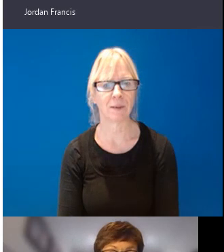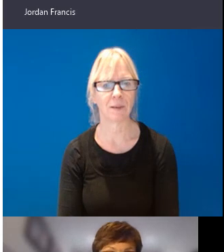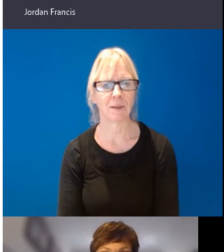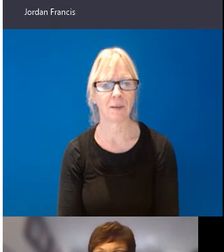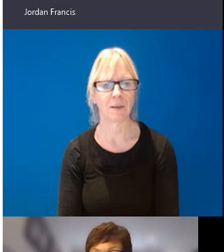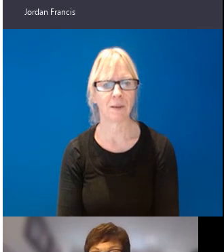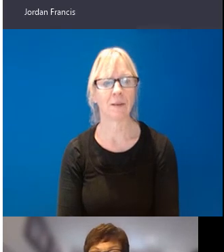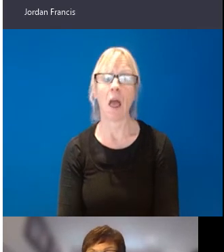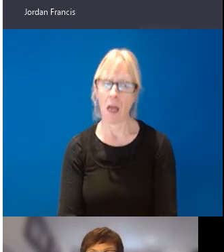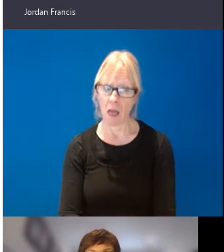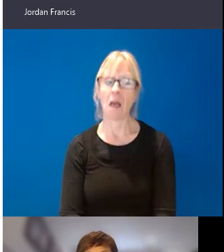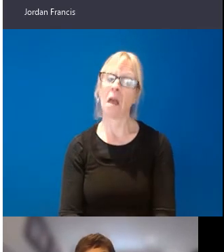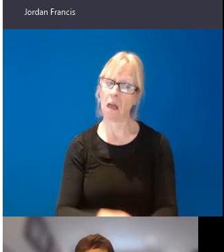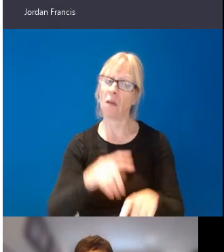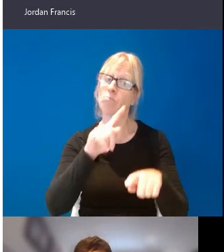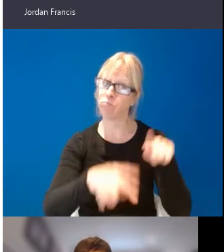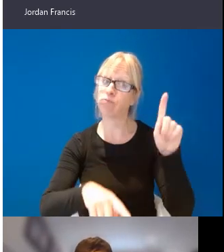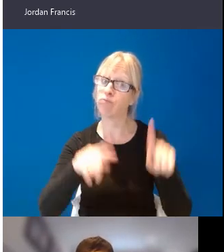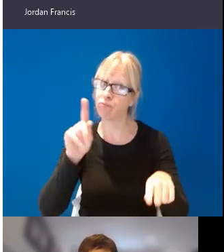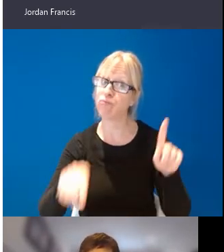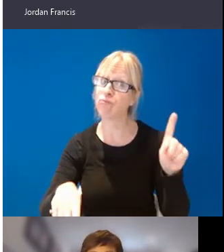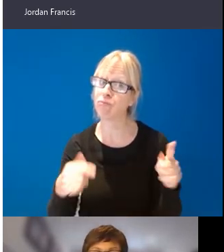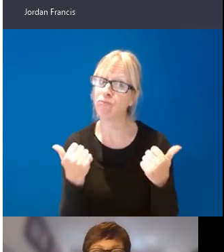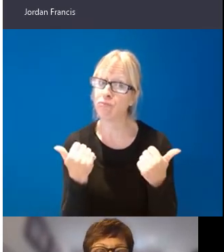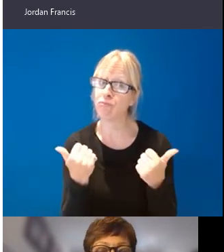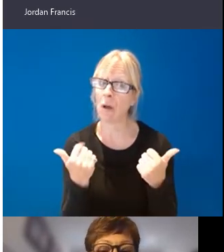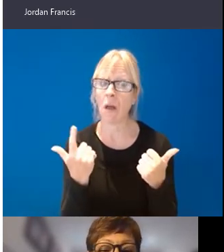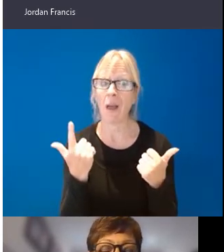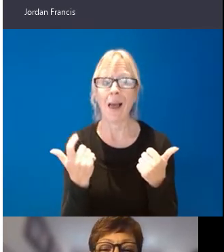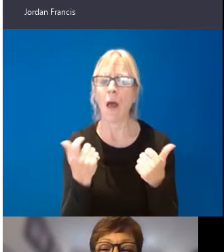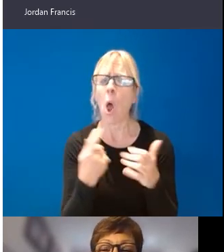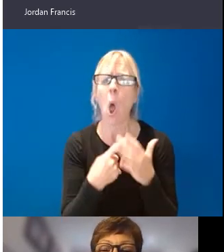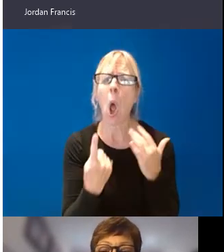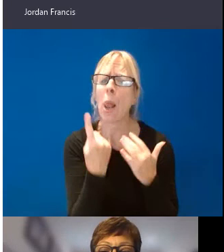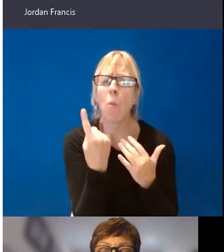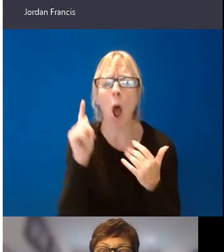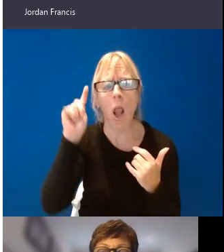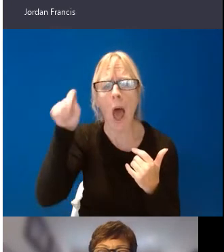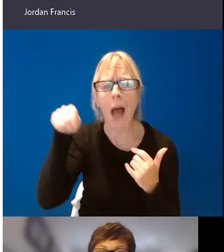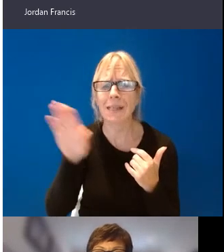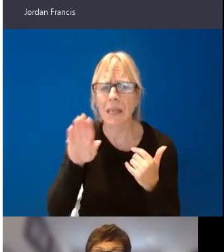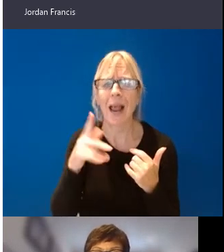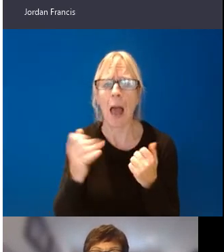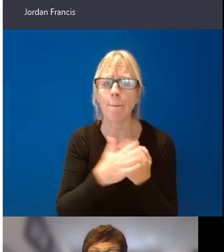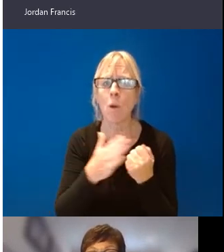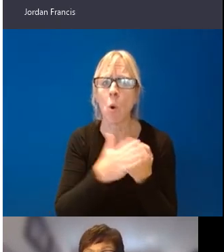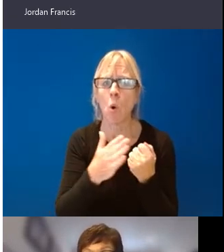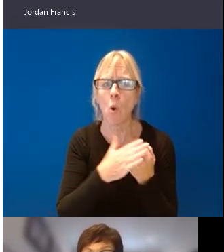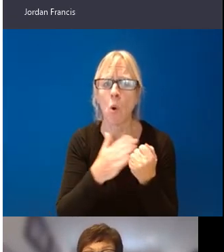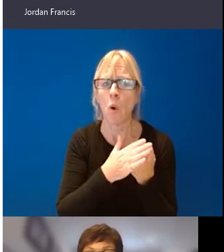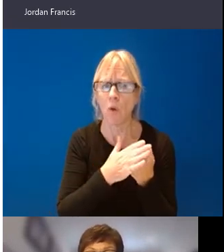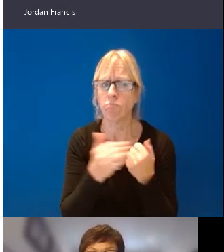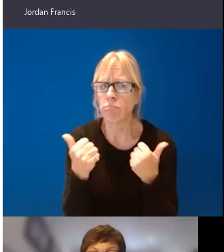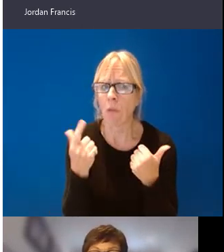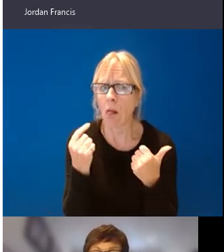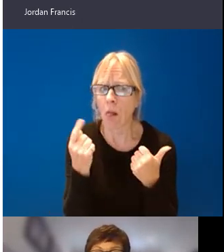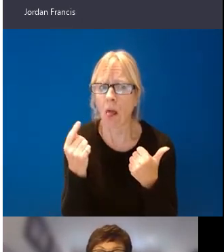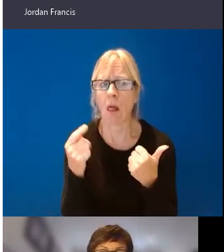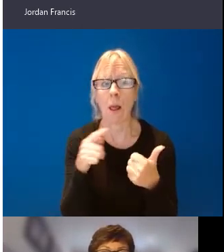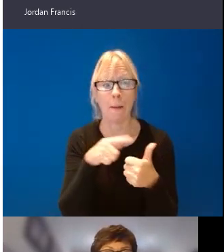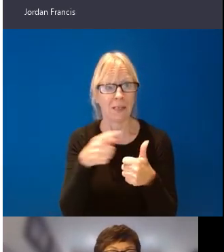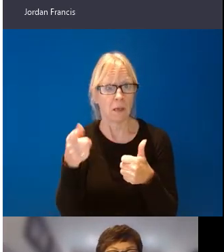So we've got a nice range here. Feel free to put more than one comment in if you've got more than one idea. So we've got ideas about management need